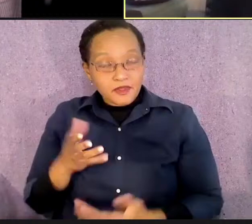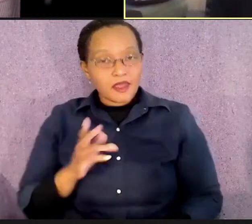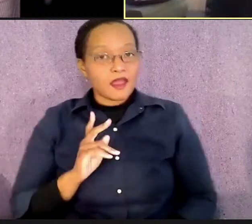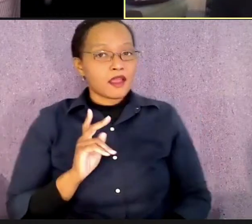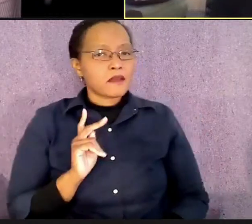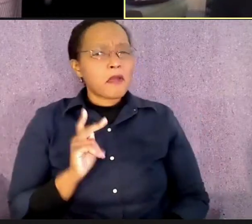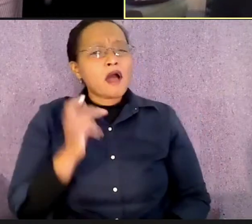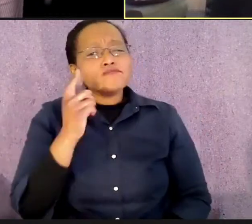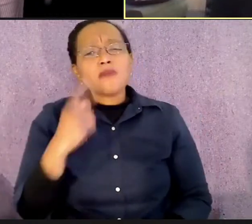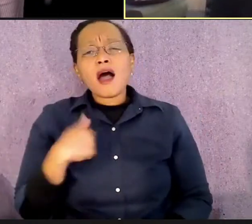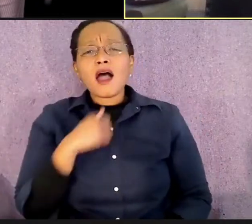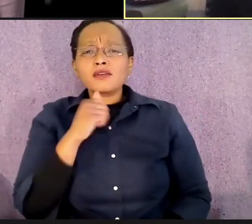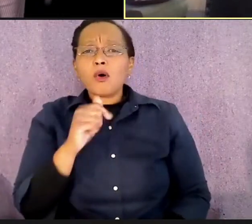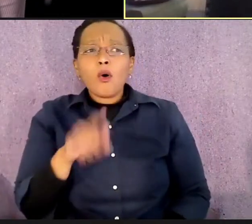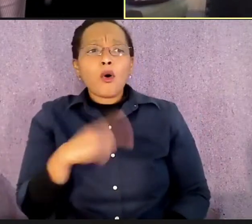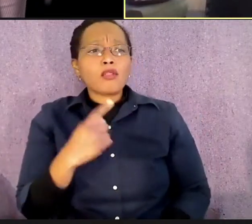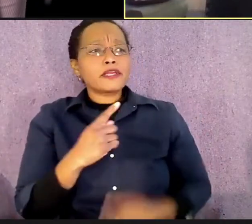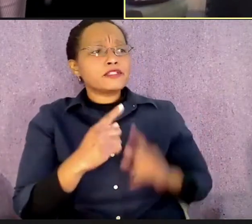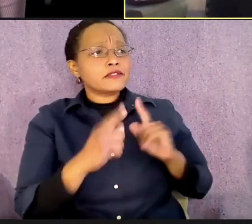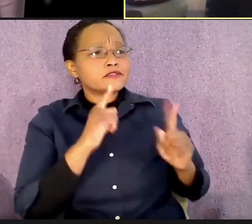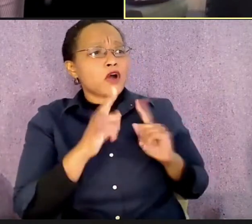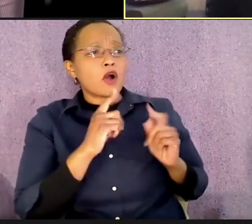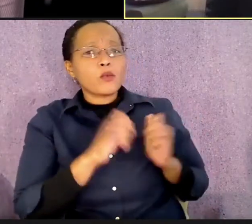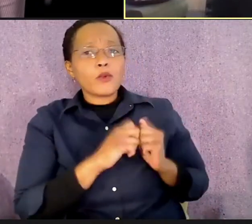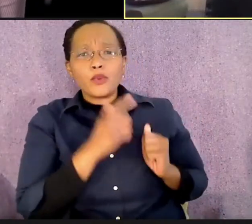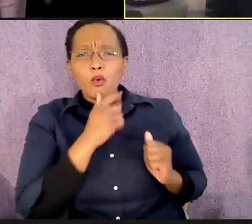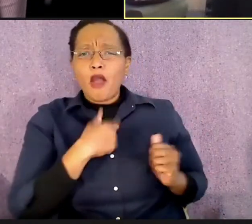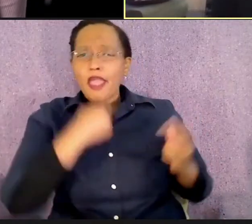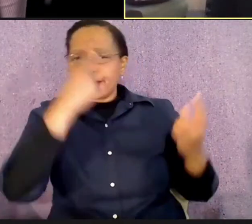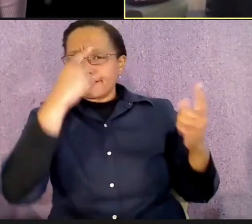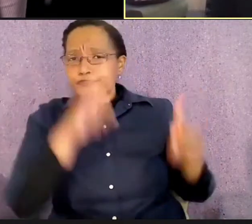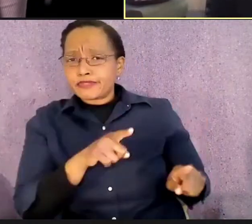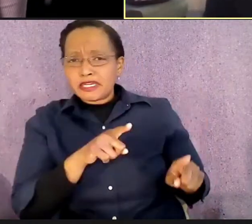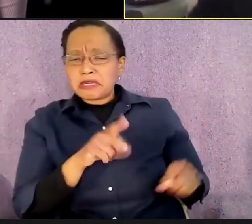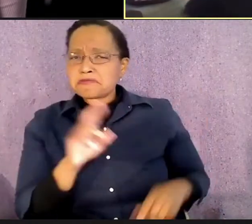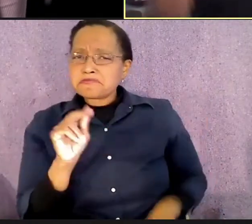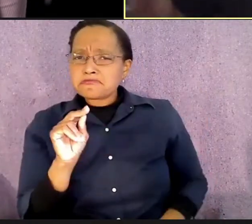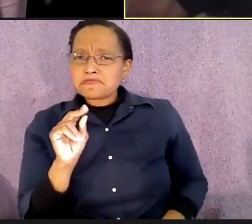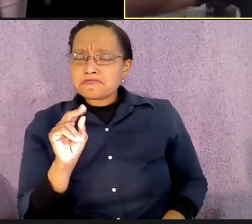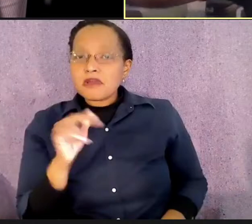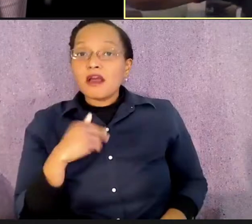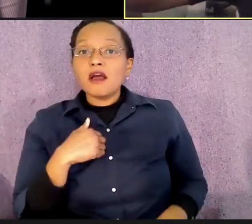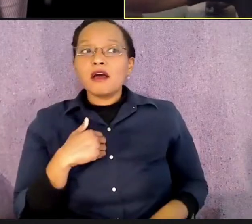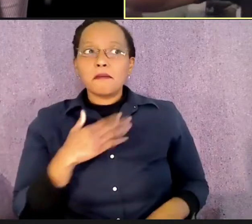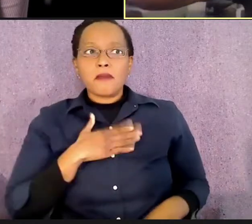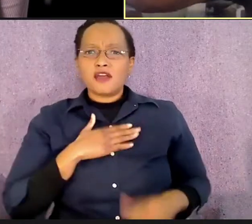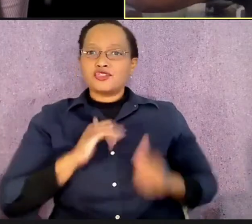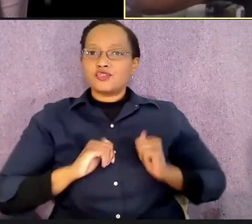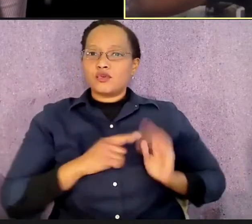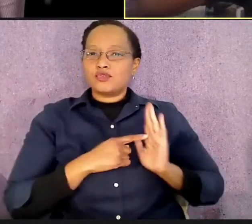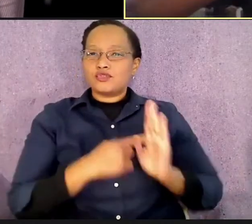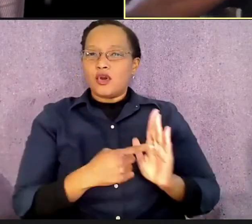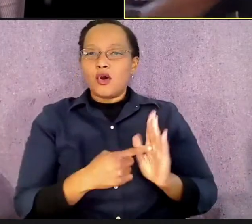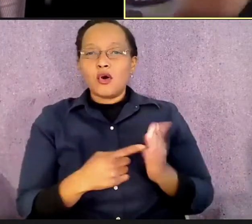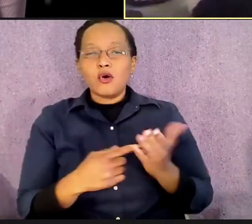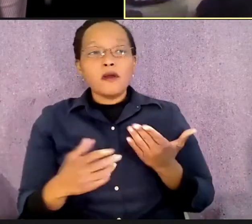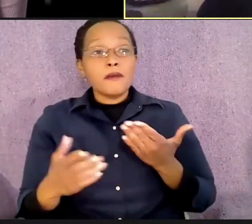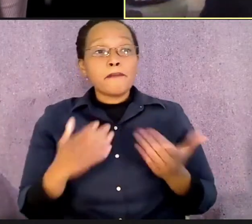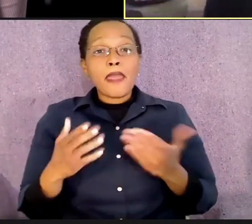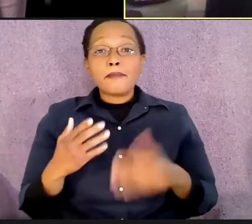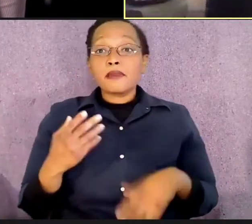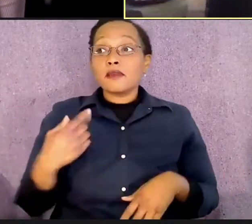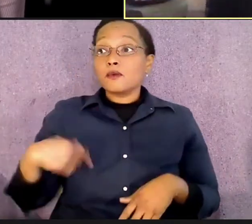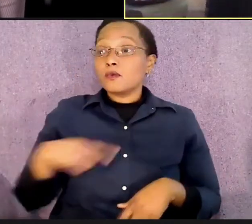agree with. I think that the show has shown over time, and even if we're not in absolute combat about how we're